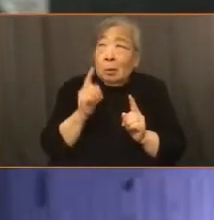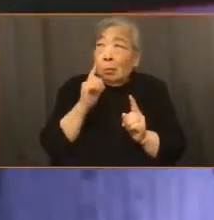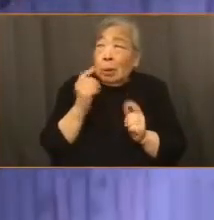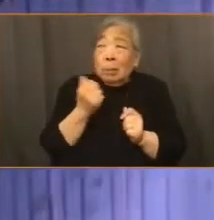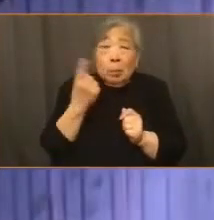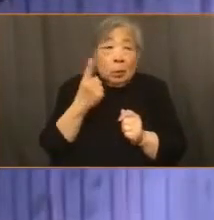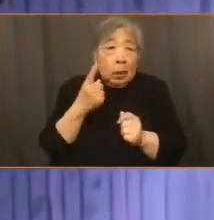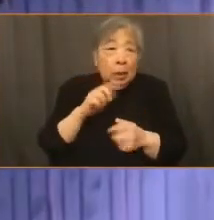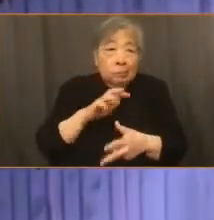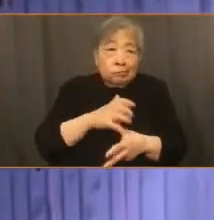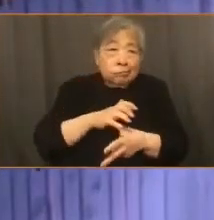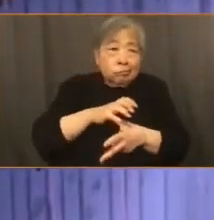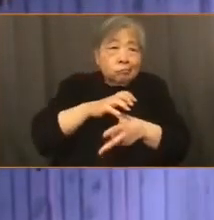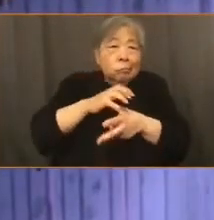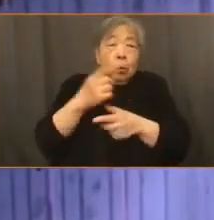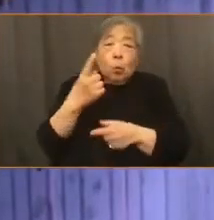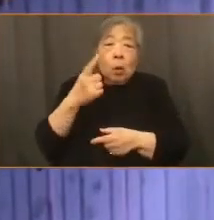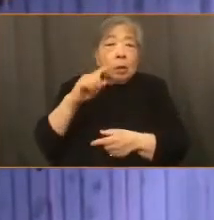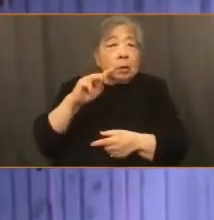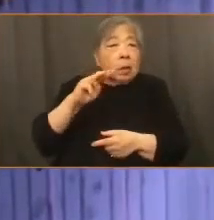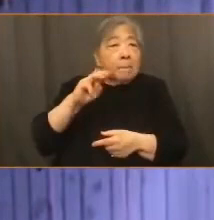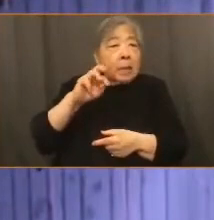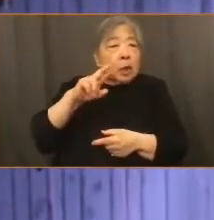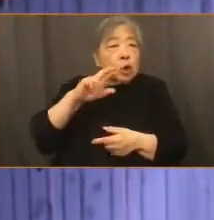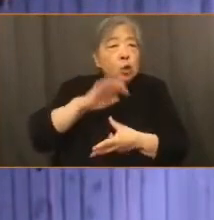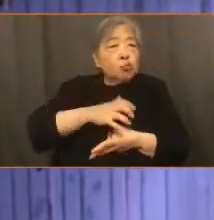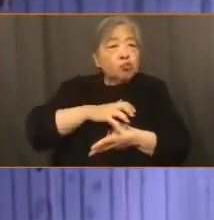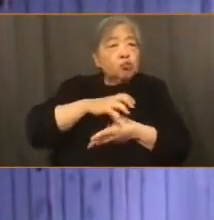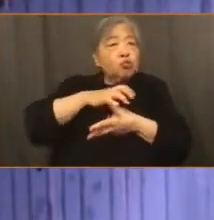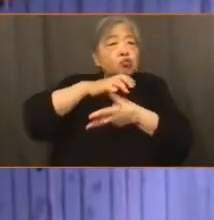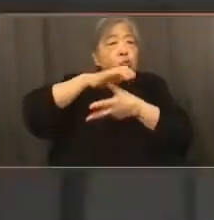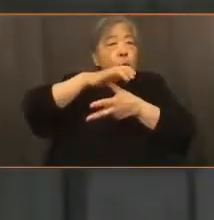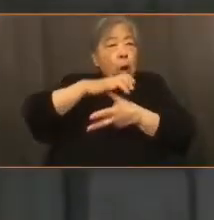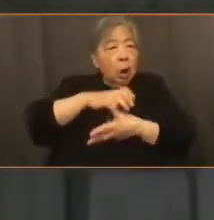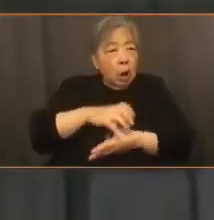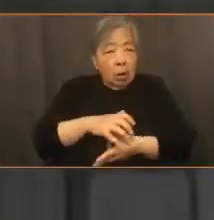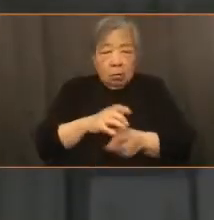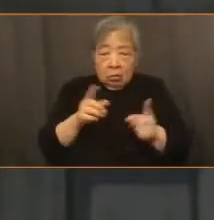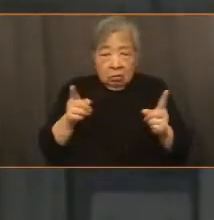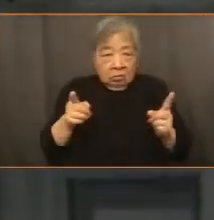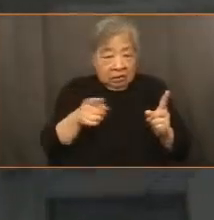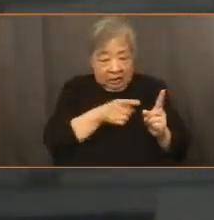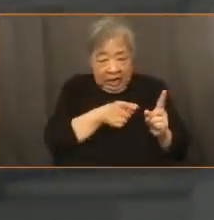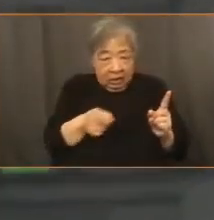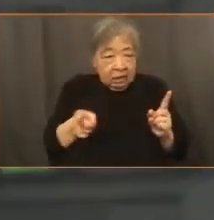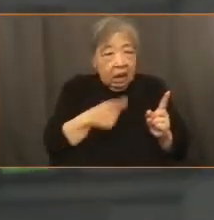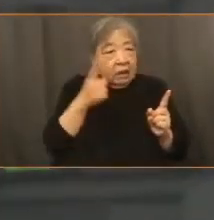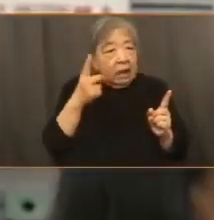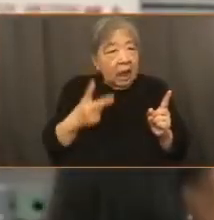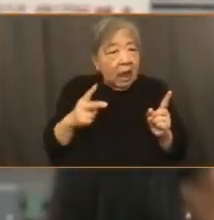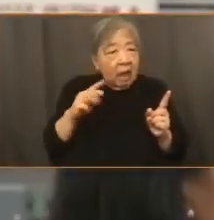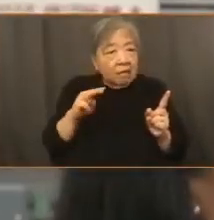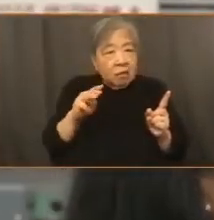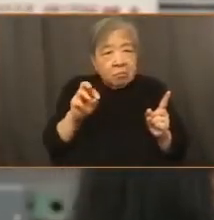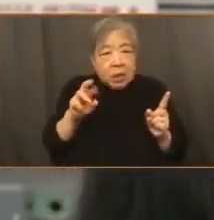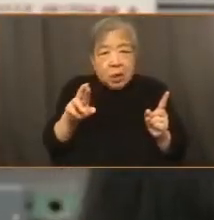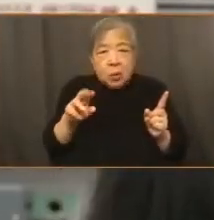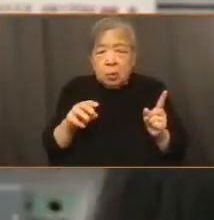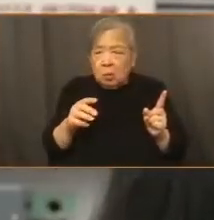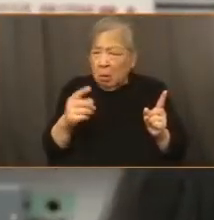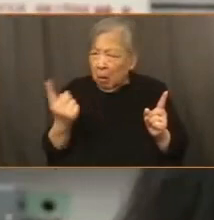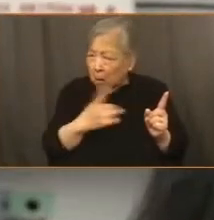ground and about half a meter side to side. And we always had a lot of cables and wires and ground support